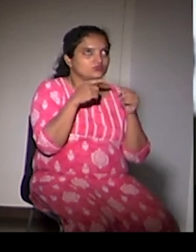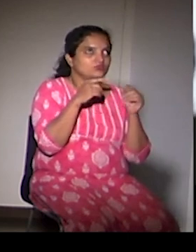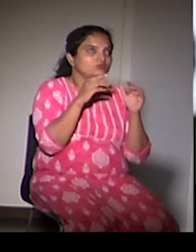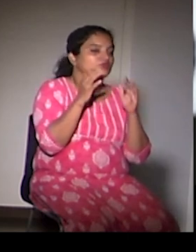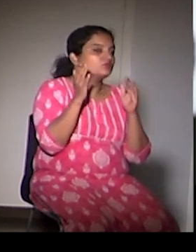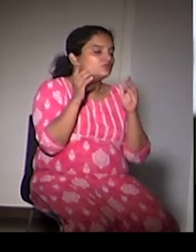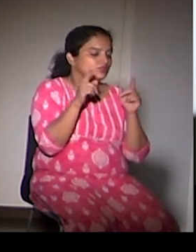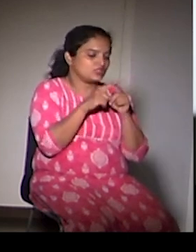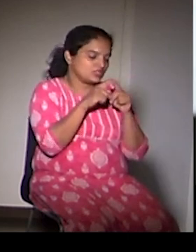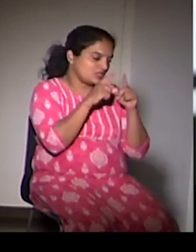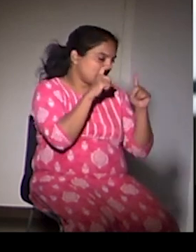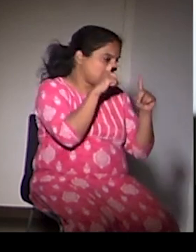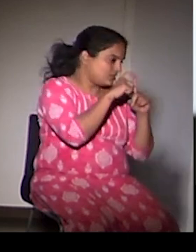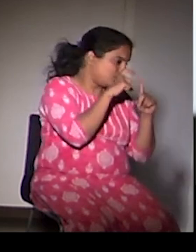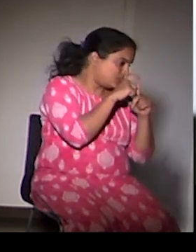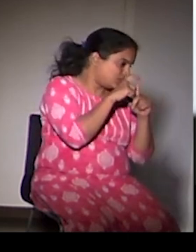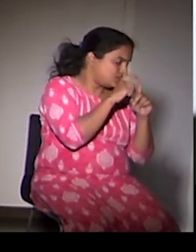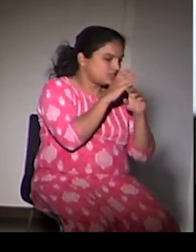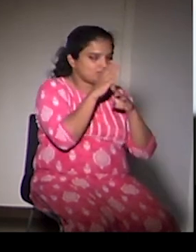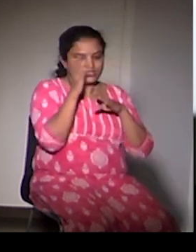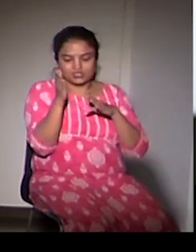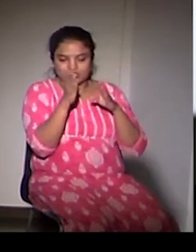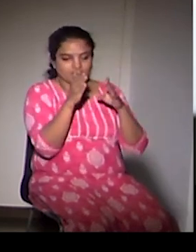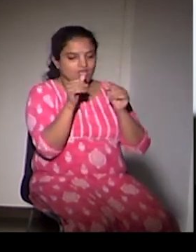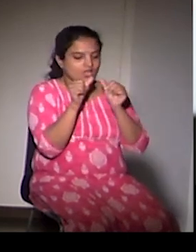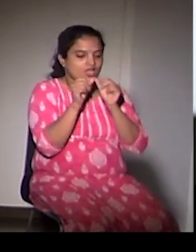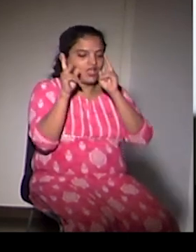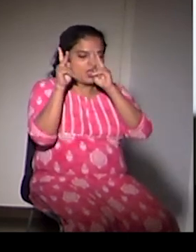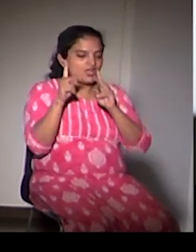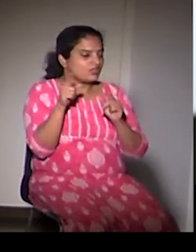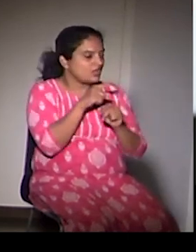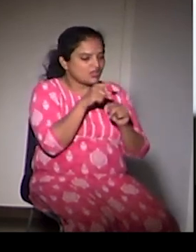and Delhi and on to Agra,